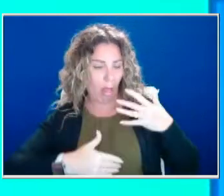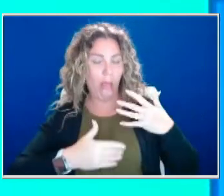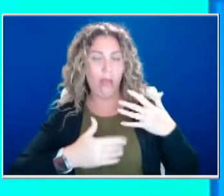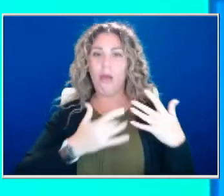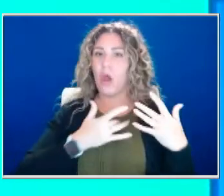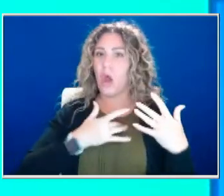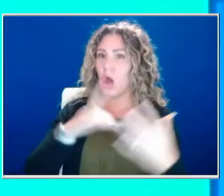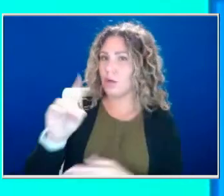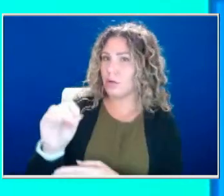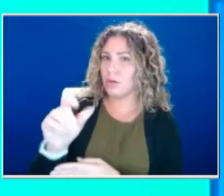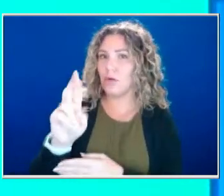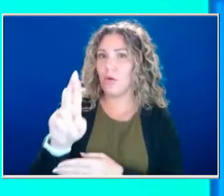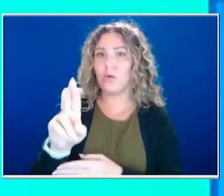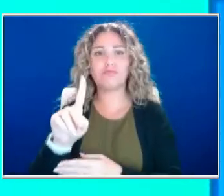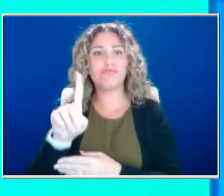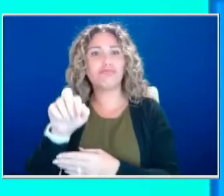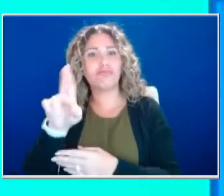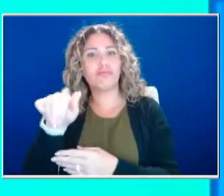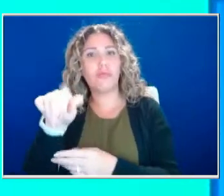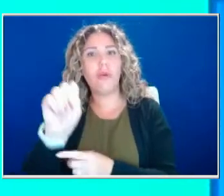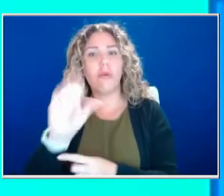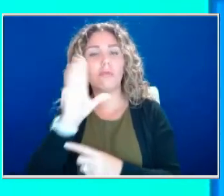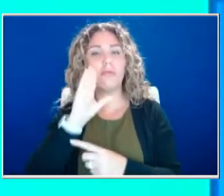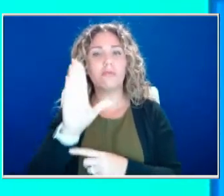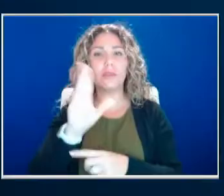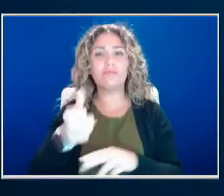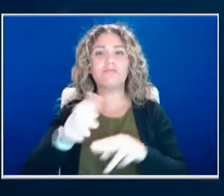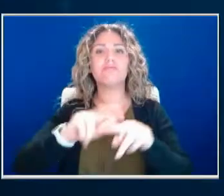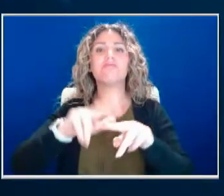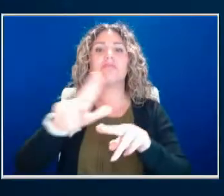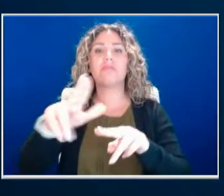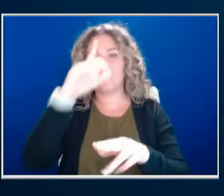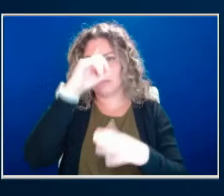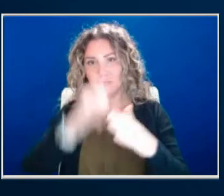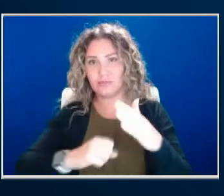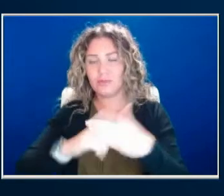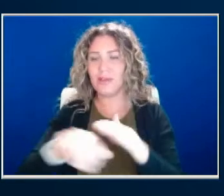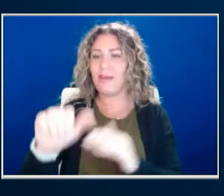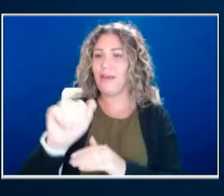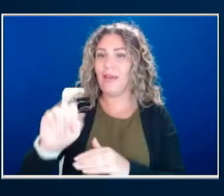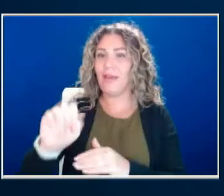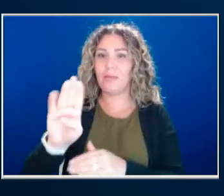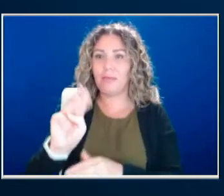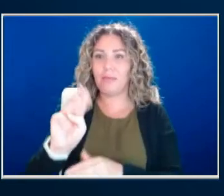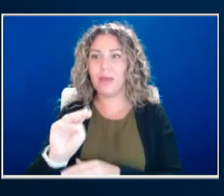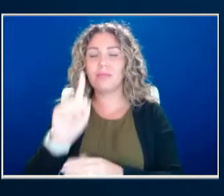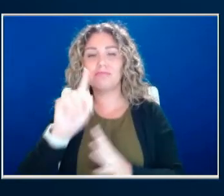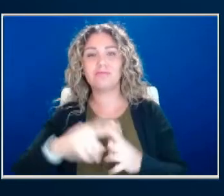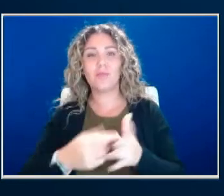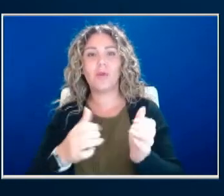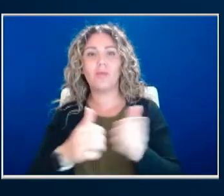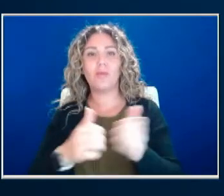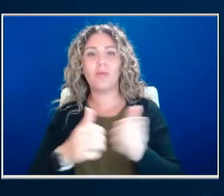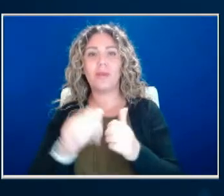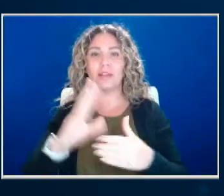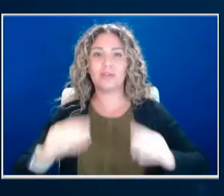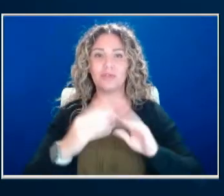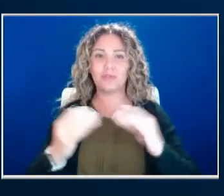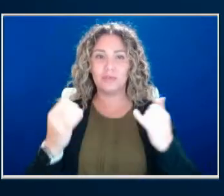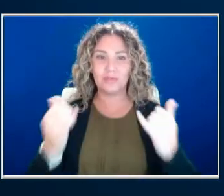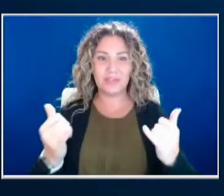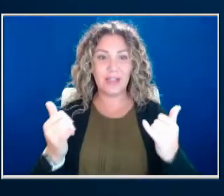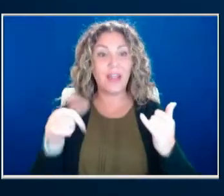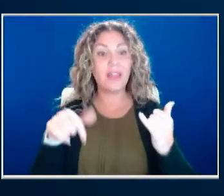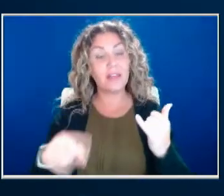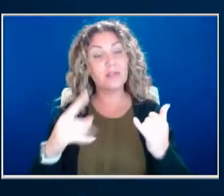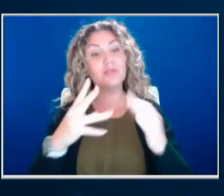increase the risk of stroke? We're also going to talk about AVMs. We're going to start with AJ's story today, and we do want to let you know this story does